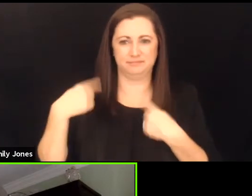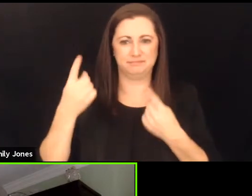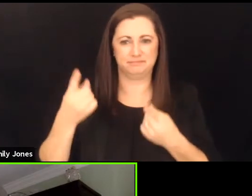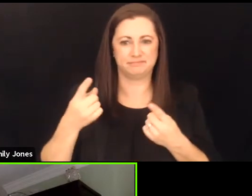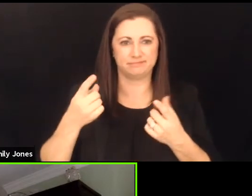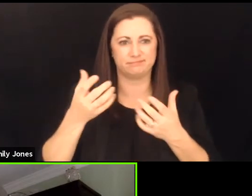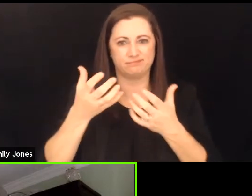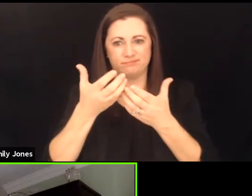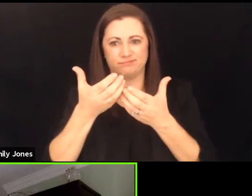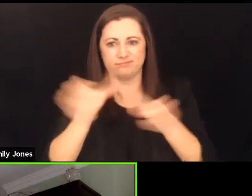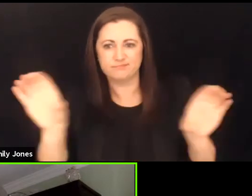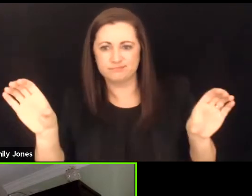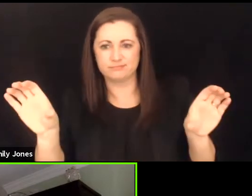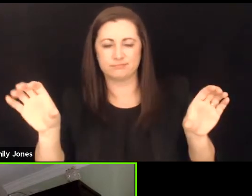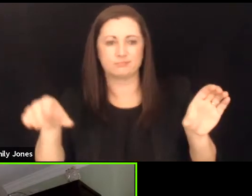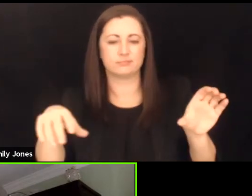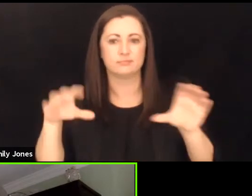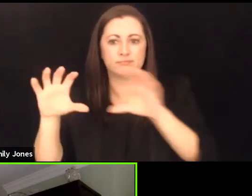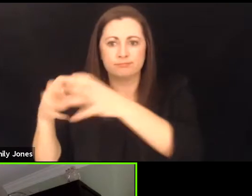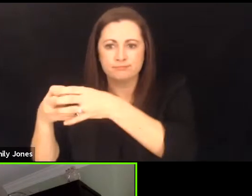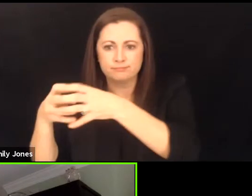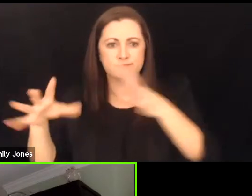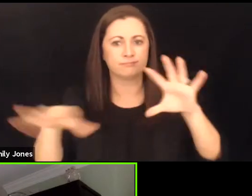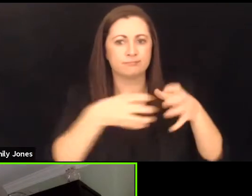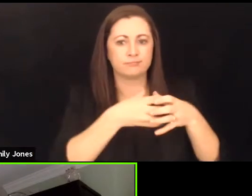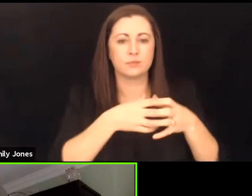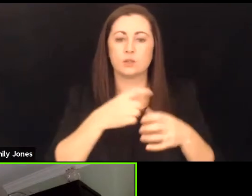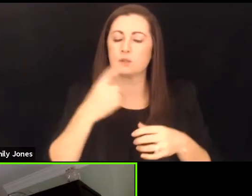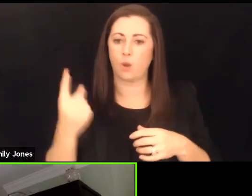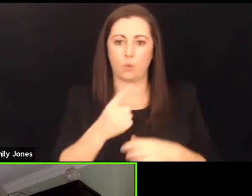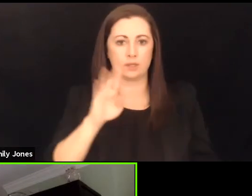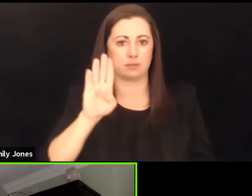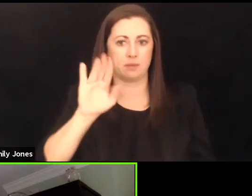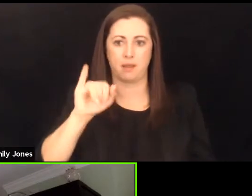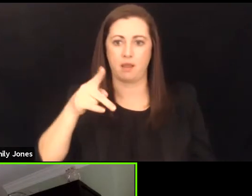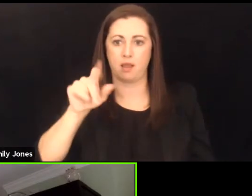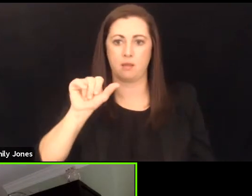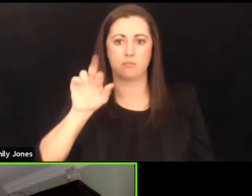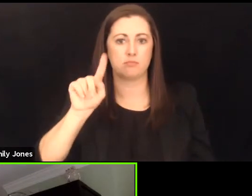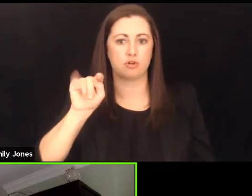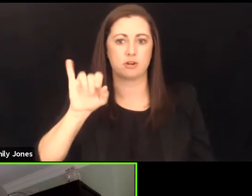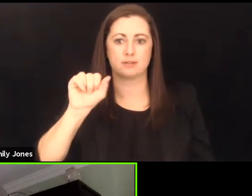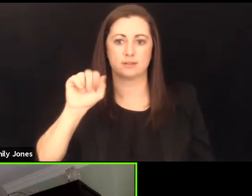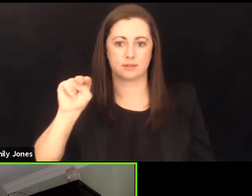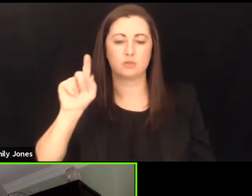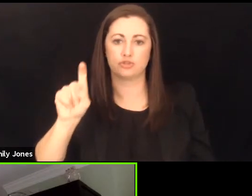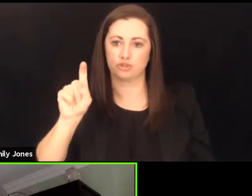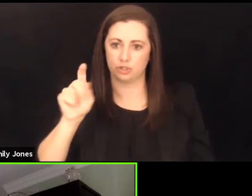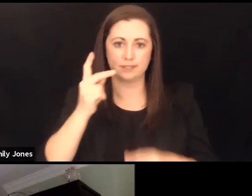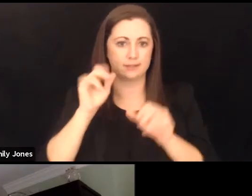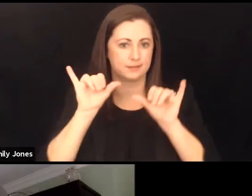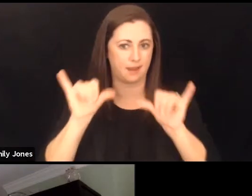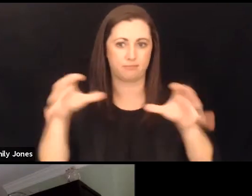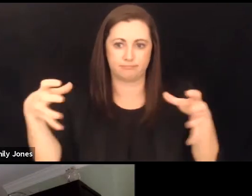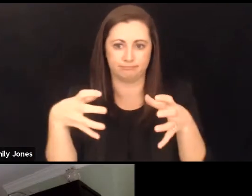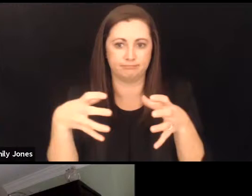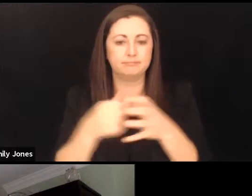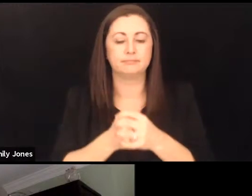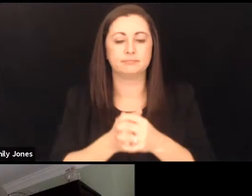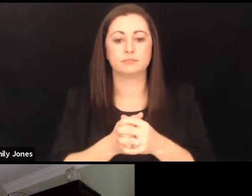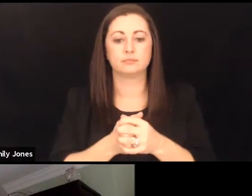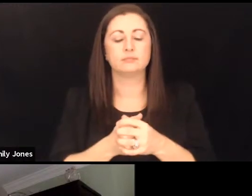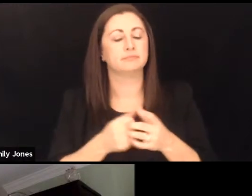be. It's always been bipartisan and it should remain so. Yes, sir, absolutely. We've heard you often